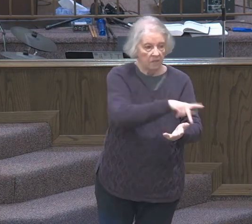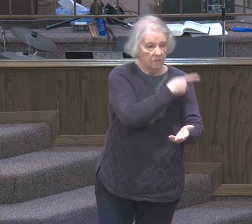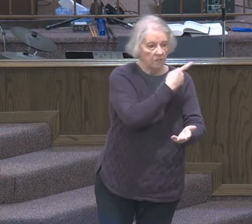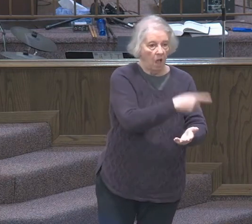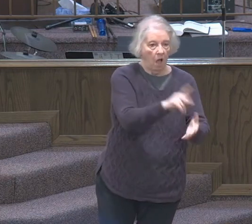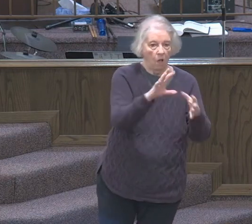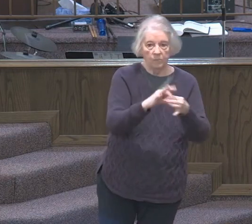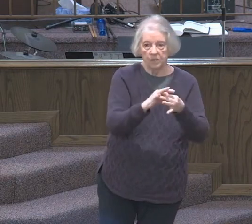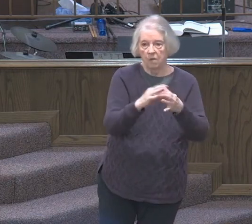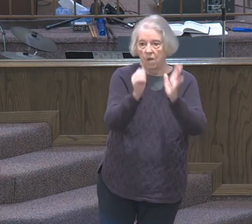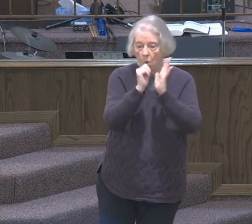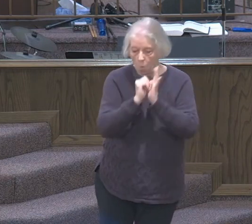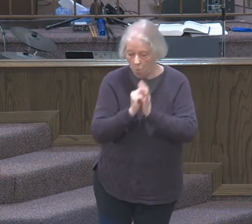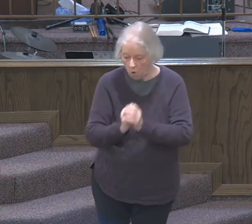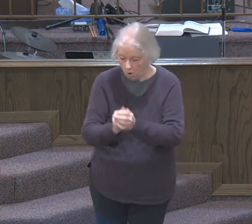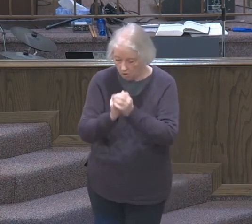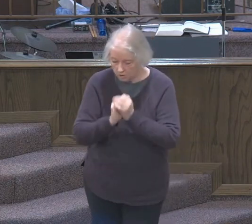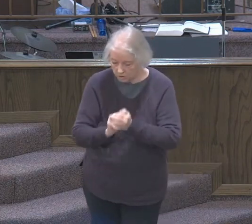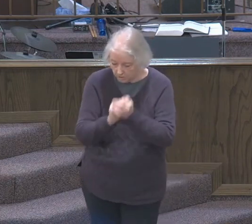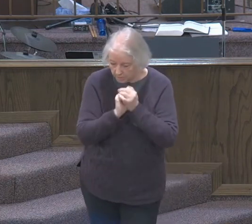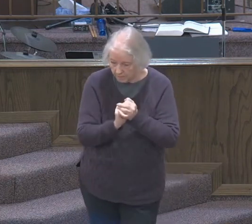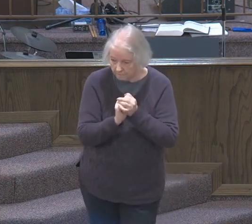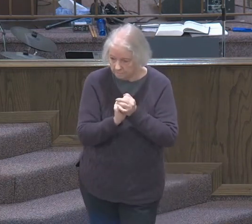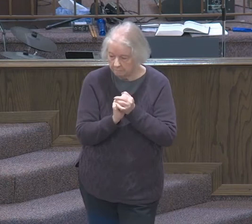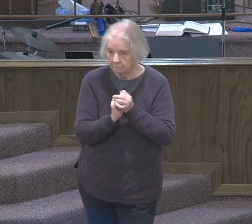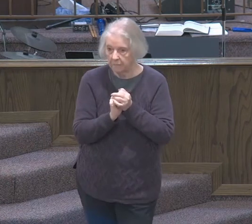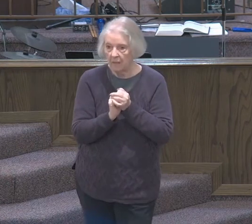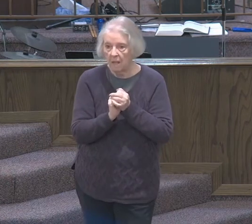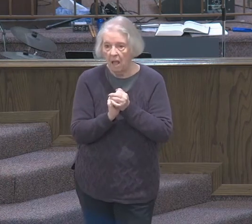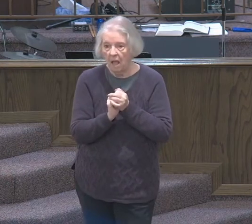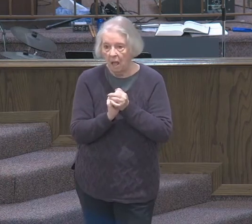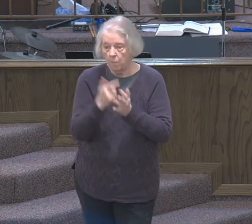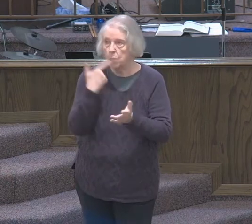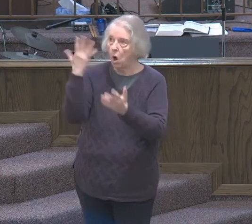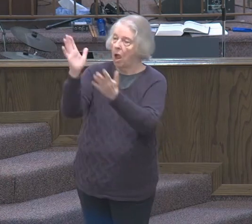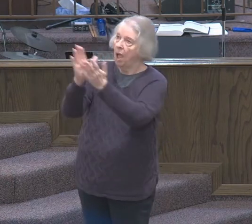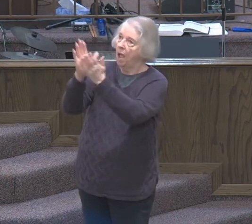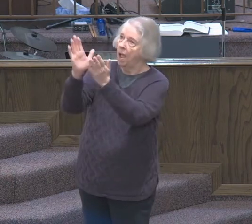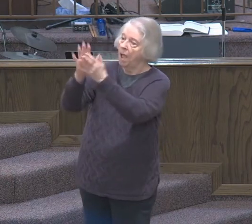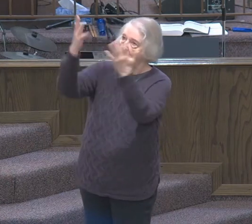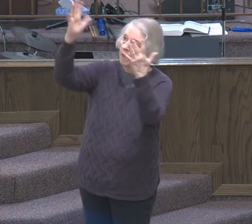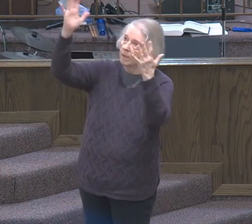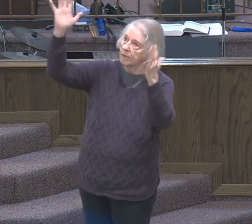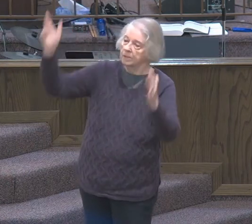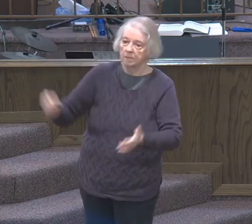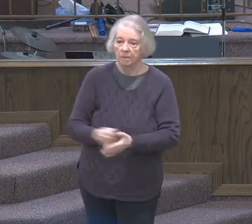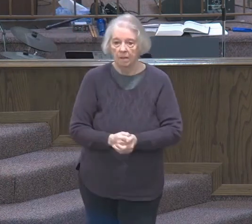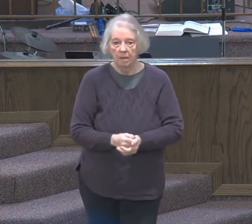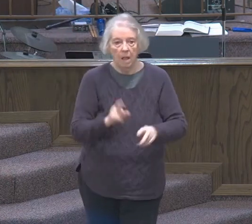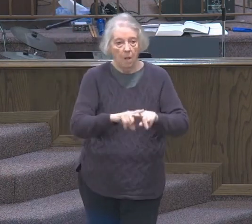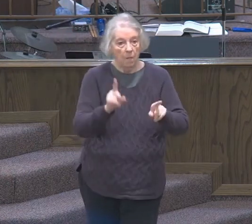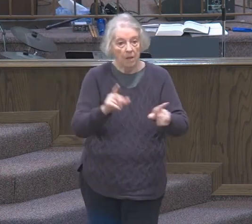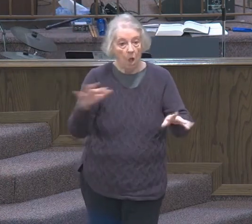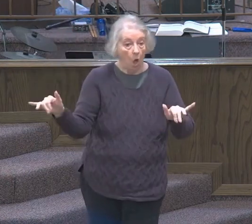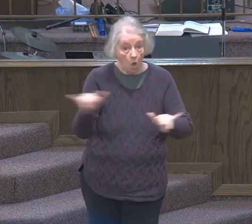of praise. But David also worshiped in repentance. If you read Psalm chapter 32, that is a psalm